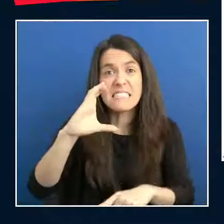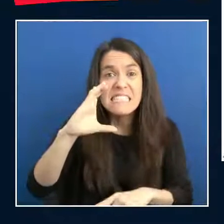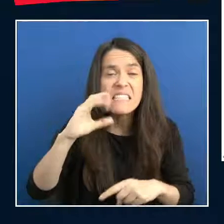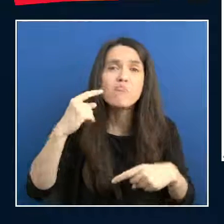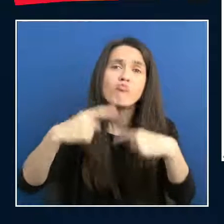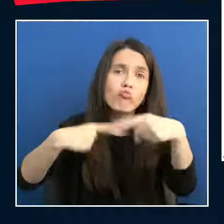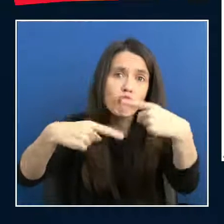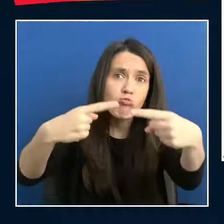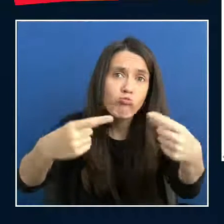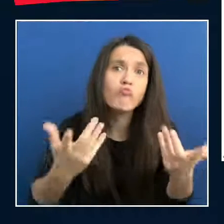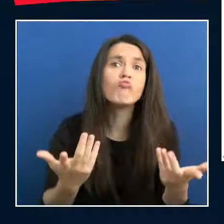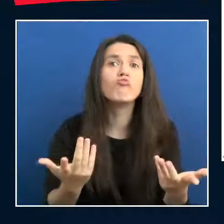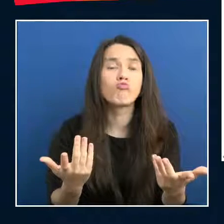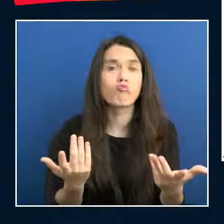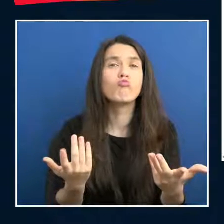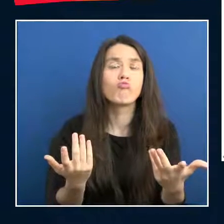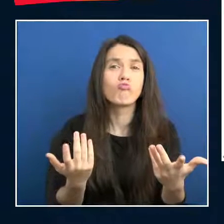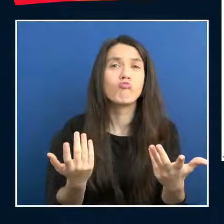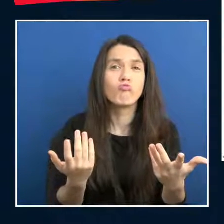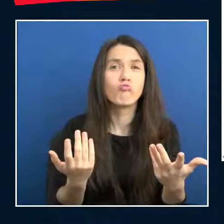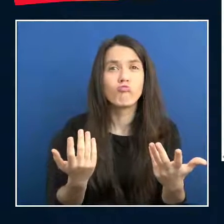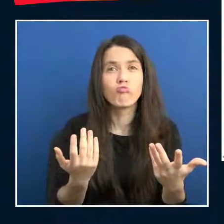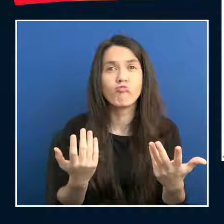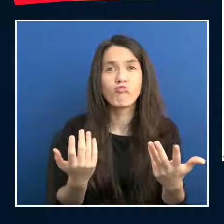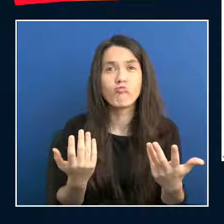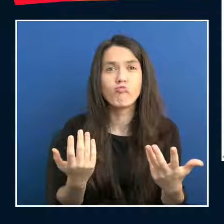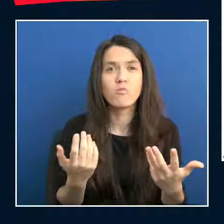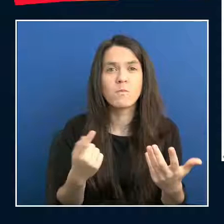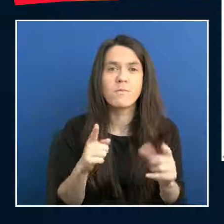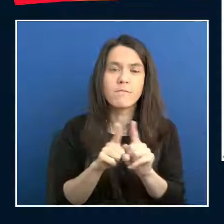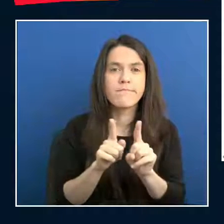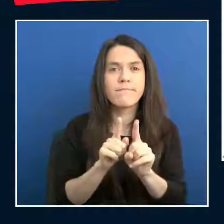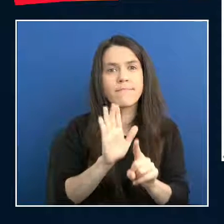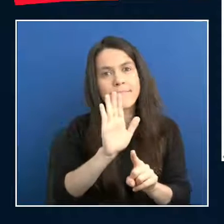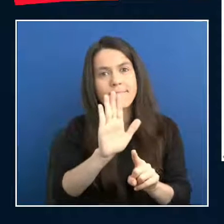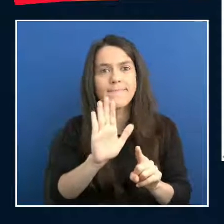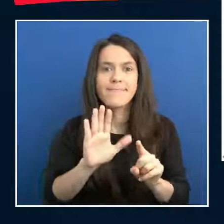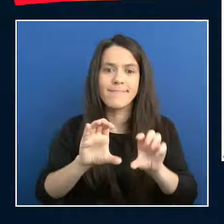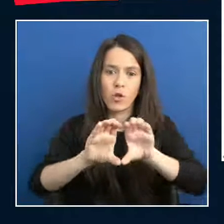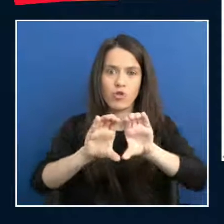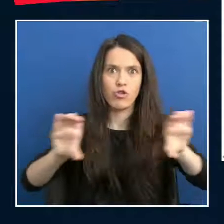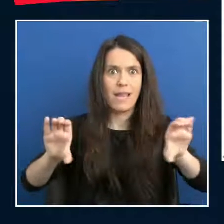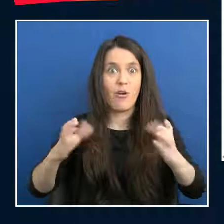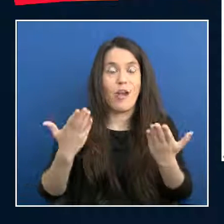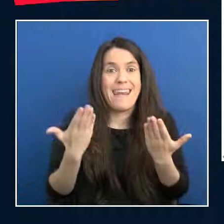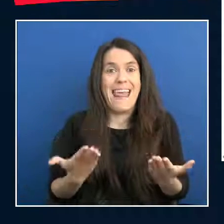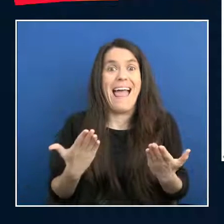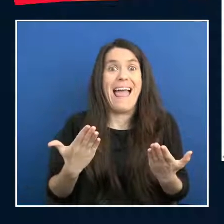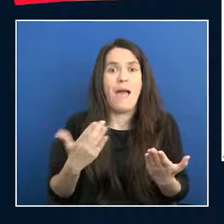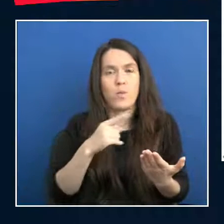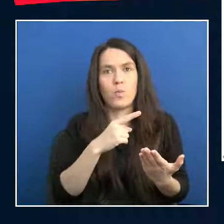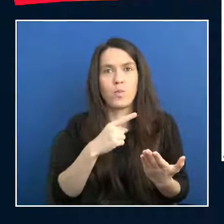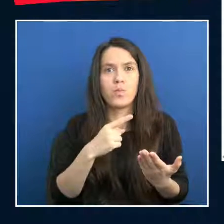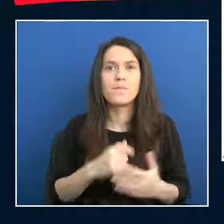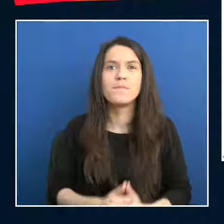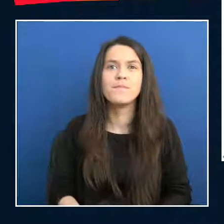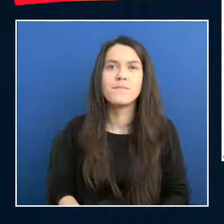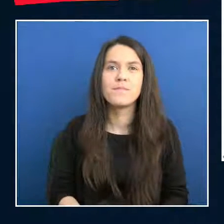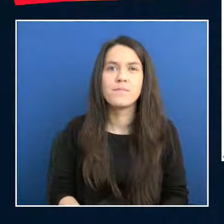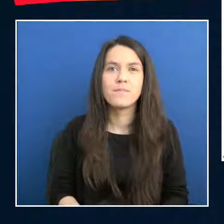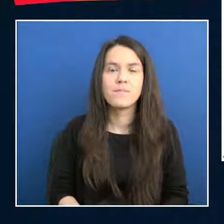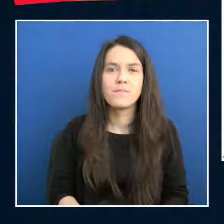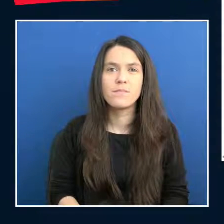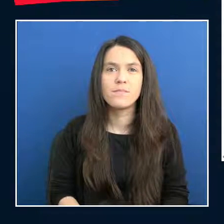and which also introduced the term of containers, but we also still use. Then we have the Warden containers.